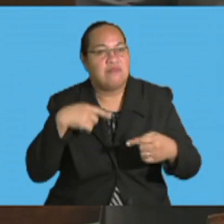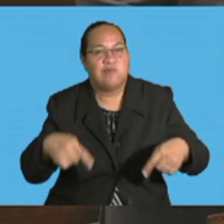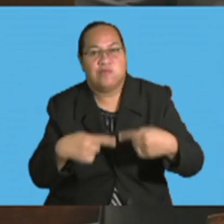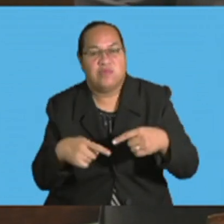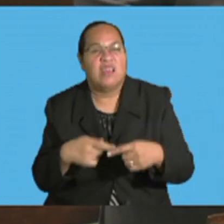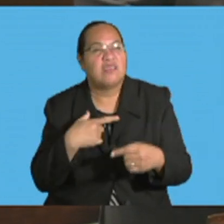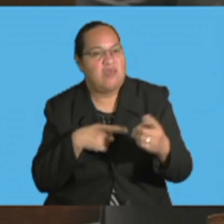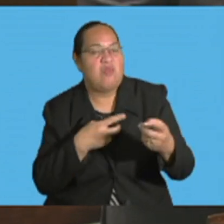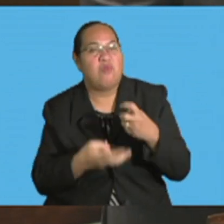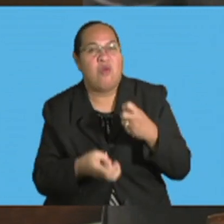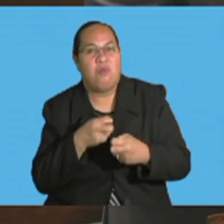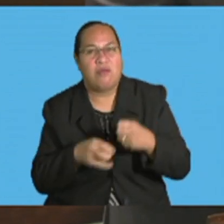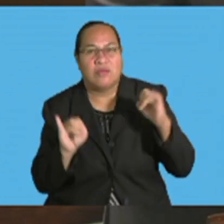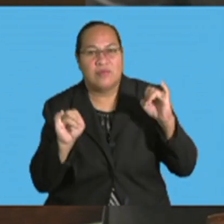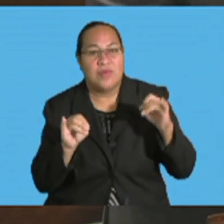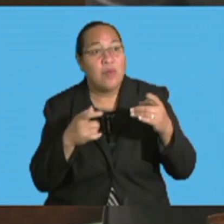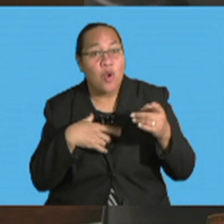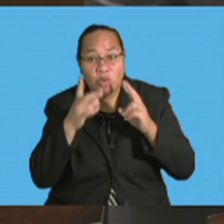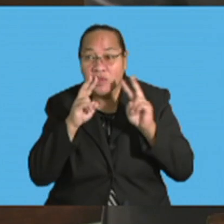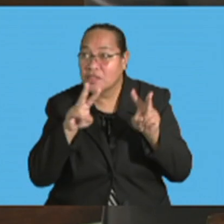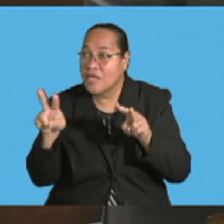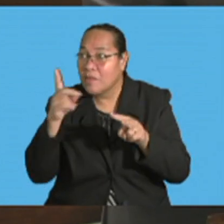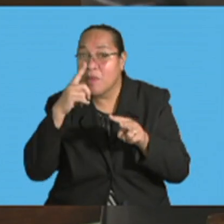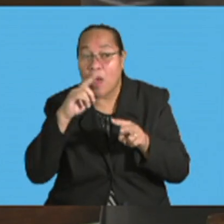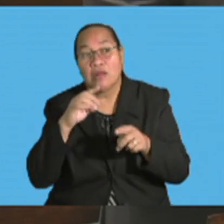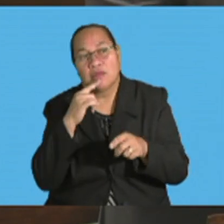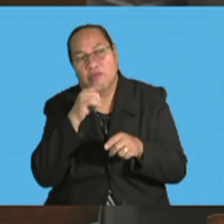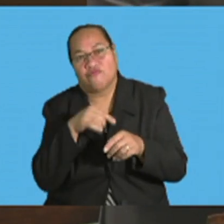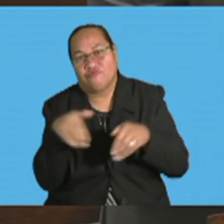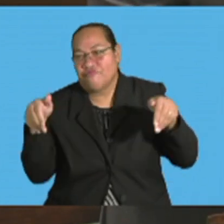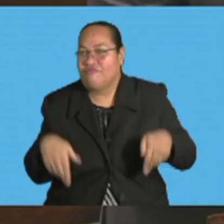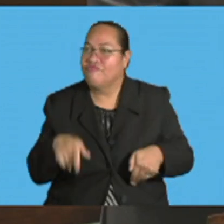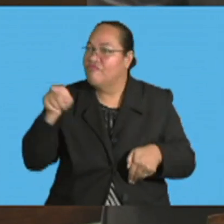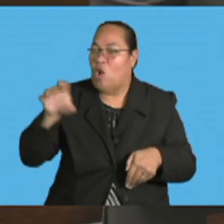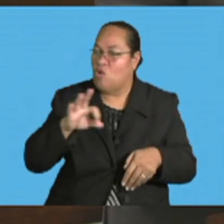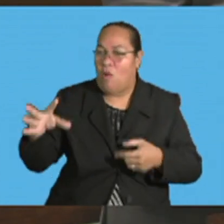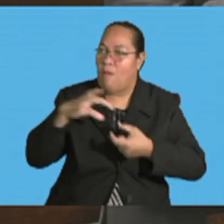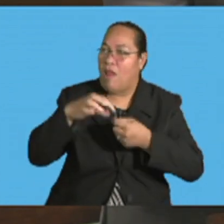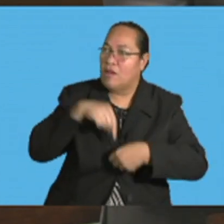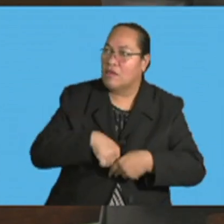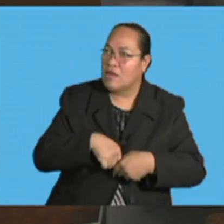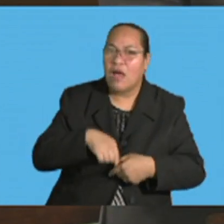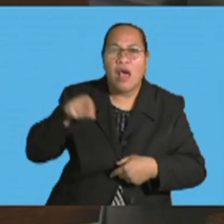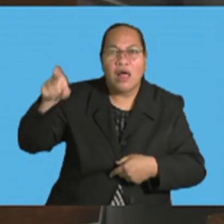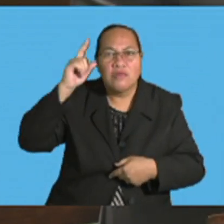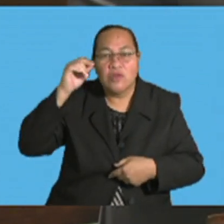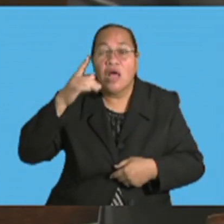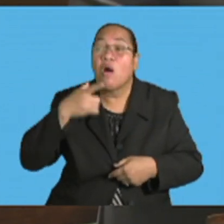problem. Because when we see our people as outsiders or as foreign to our nation, we narrow our